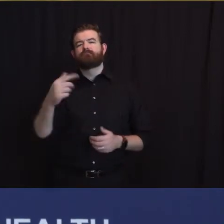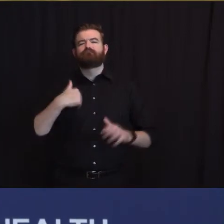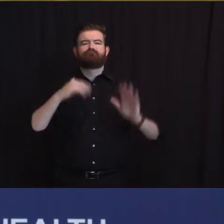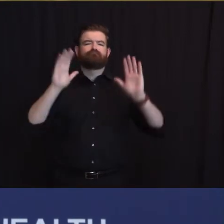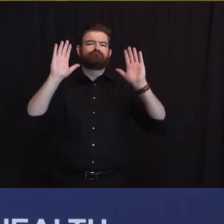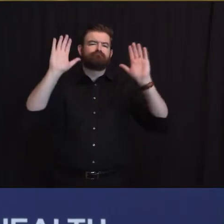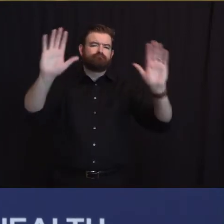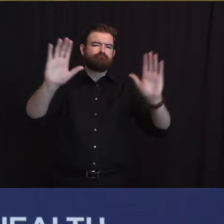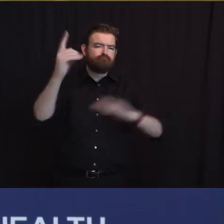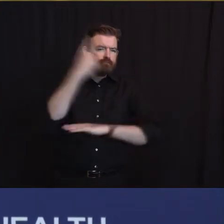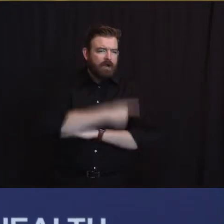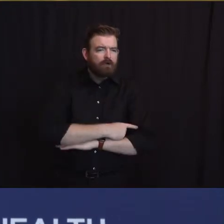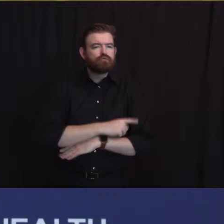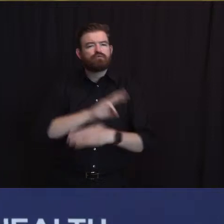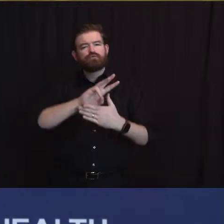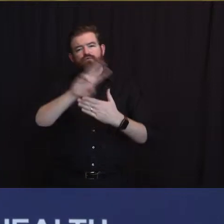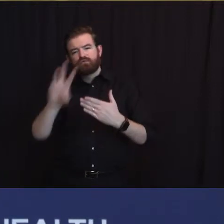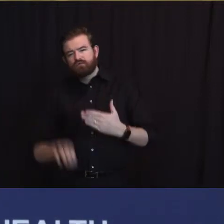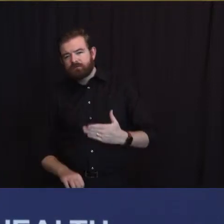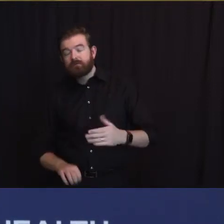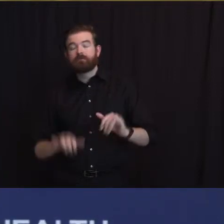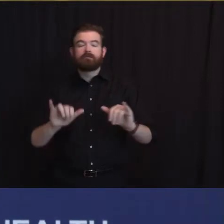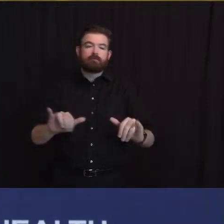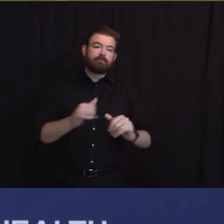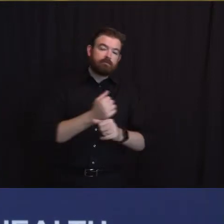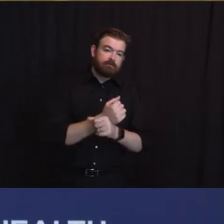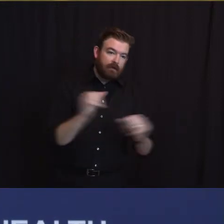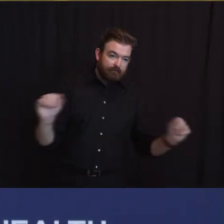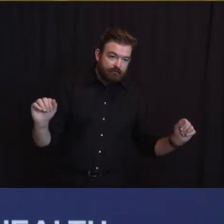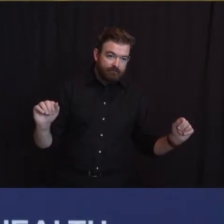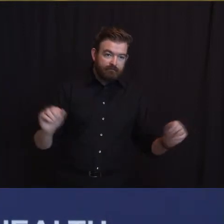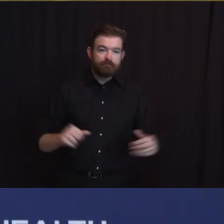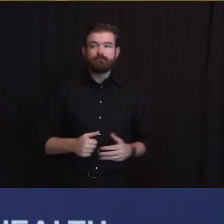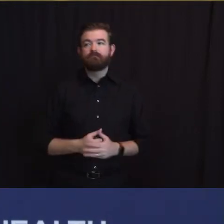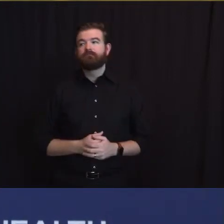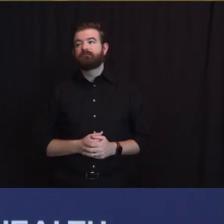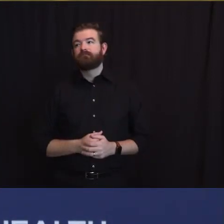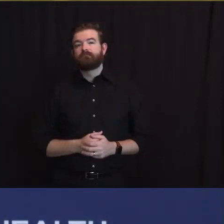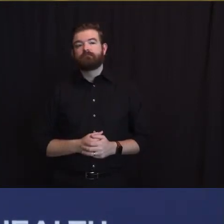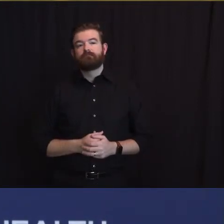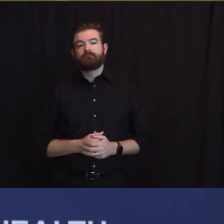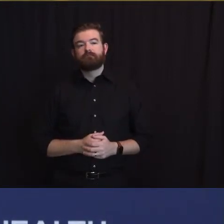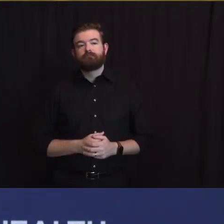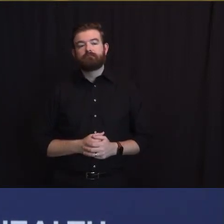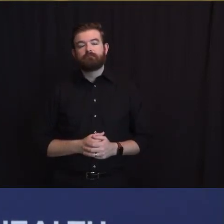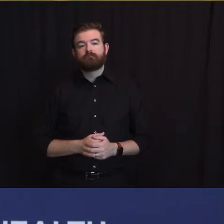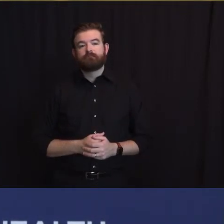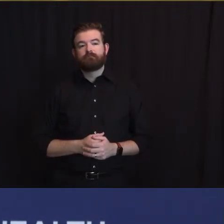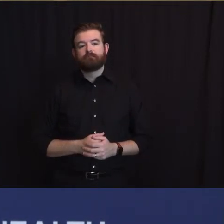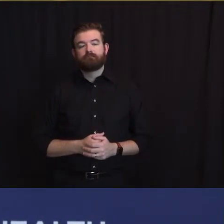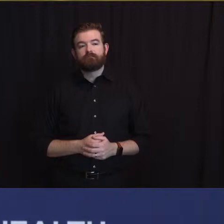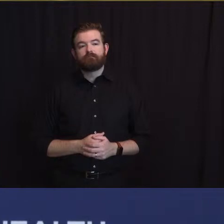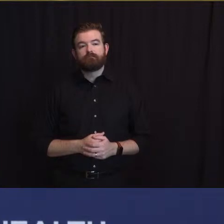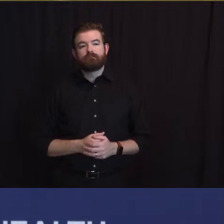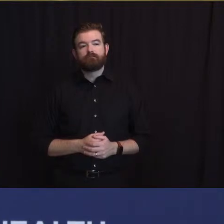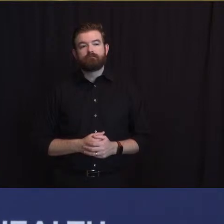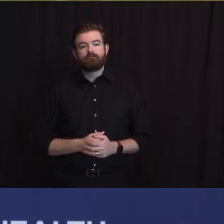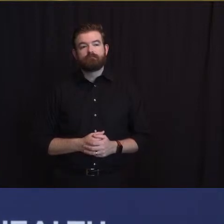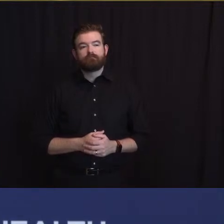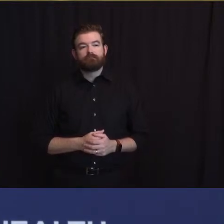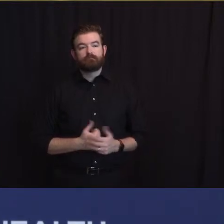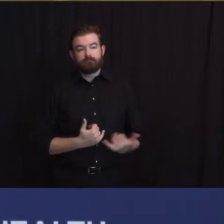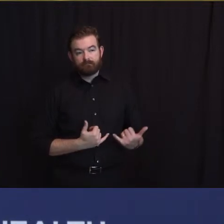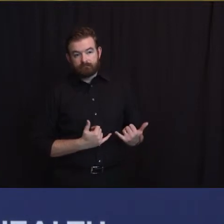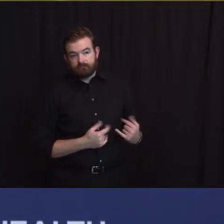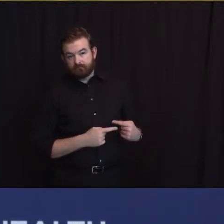be safe. We are virtually wide open as of either between this Friday or a week from Friday.